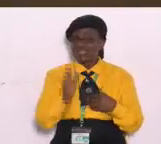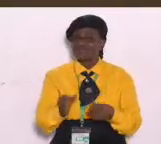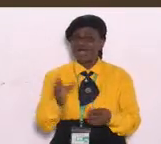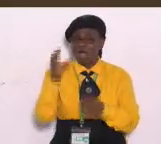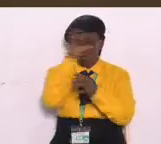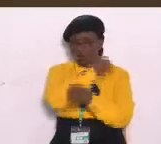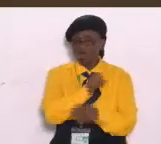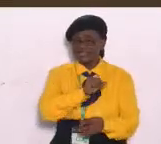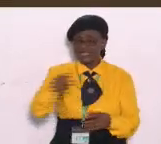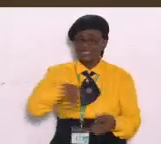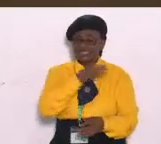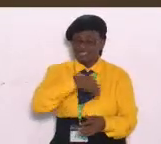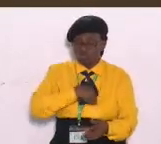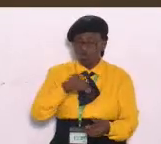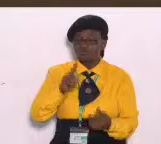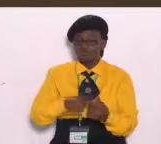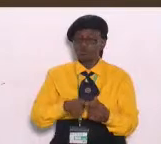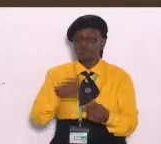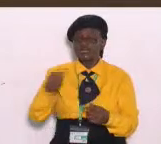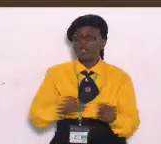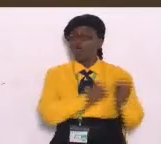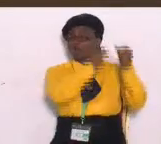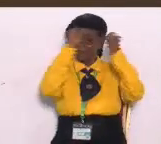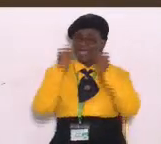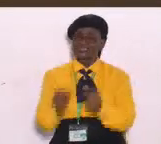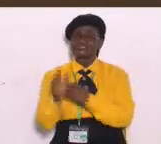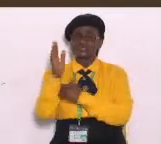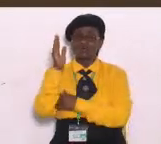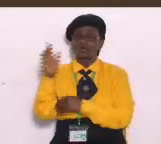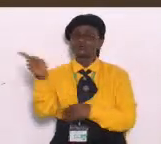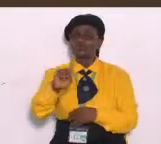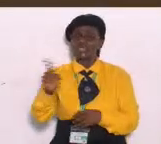God. Where is your mercy?